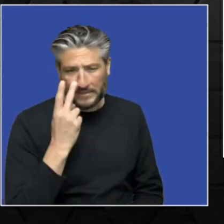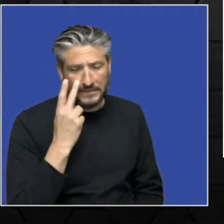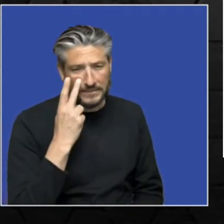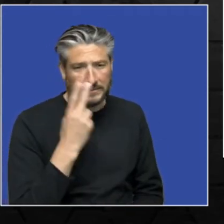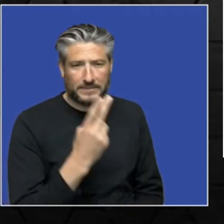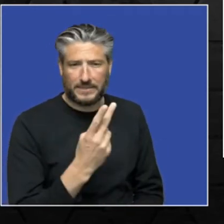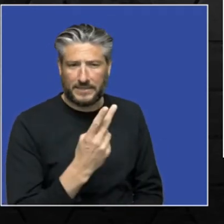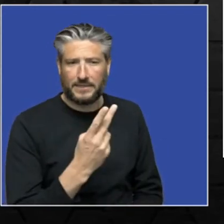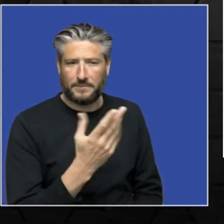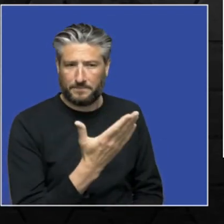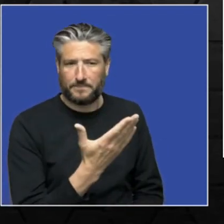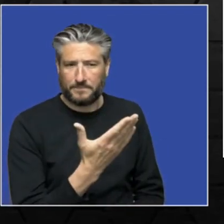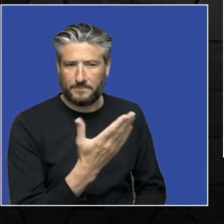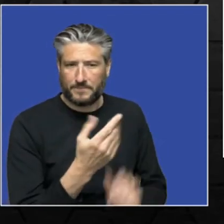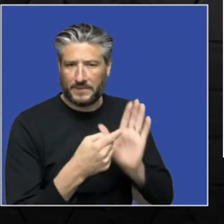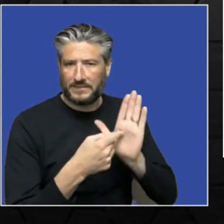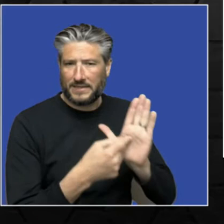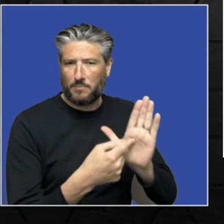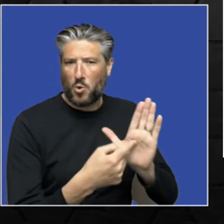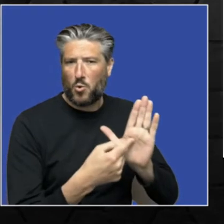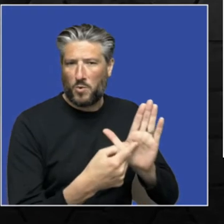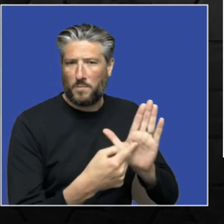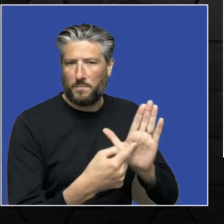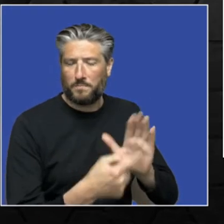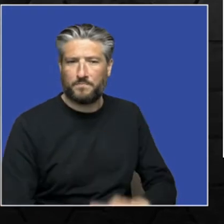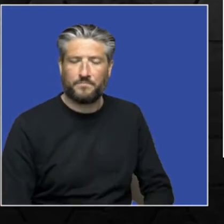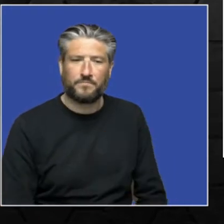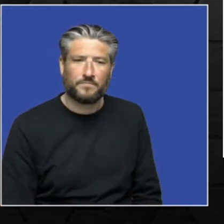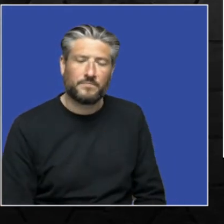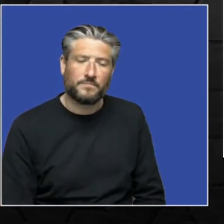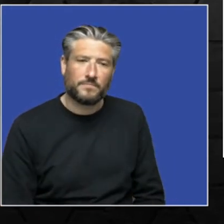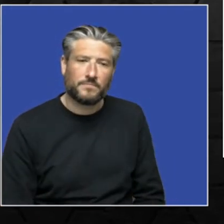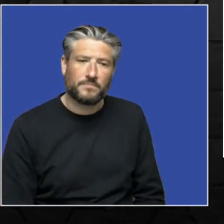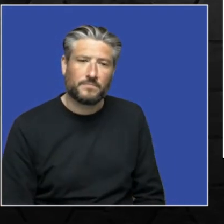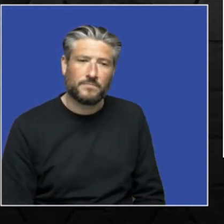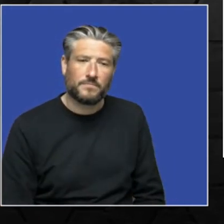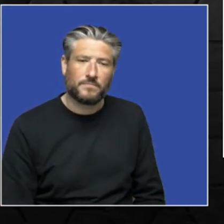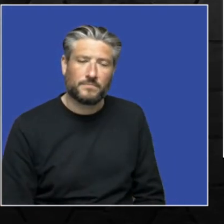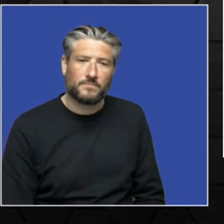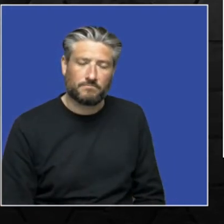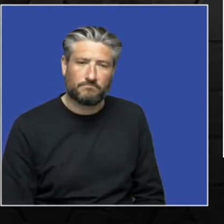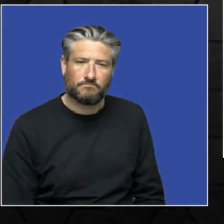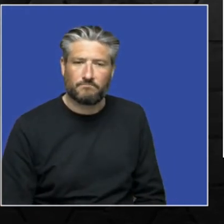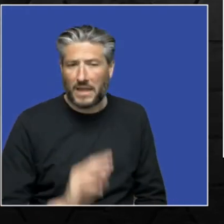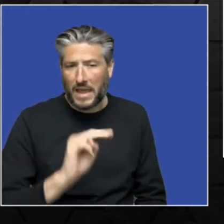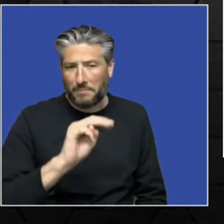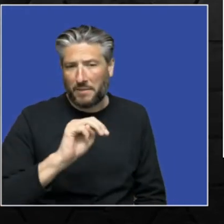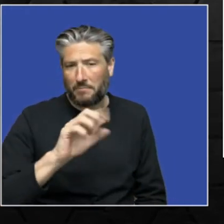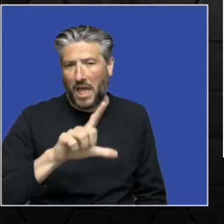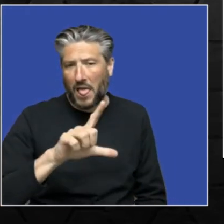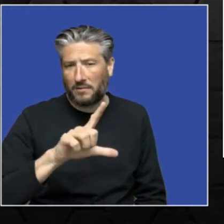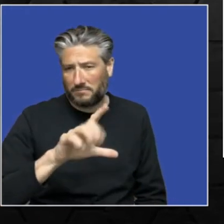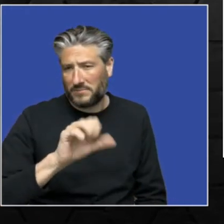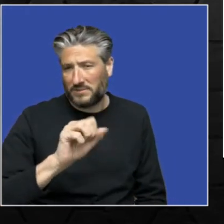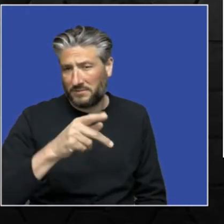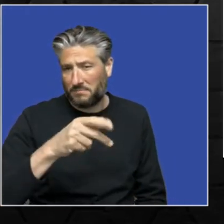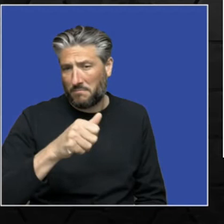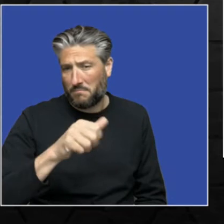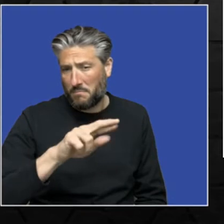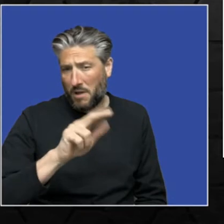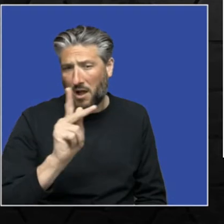demo where we are using MML Spark. Okay, and let us see also how